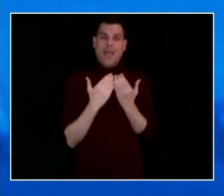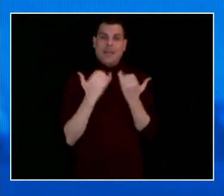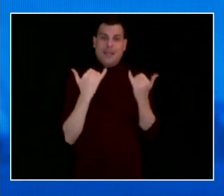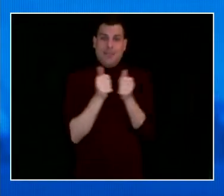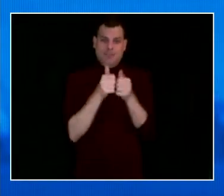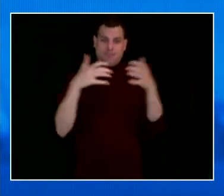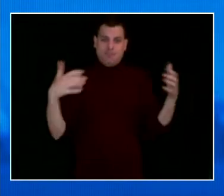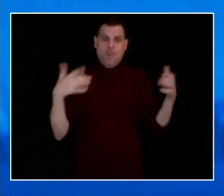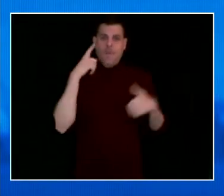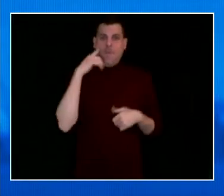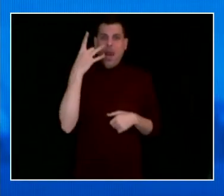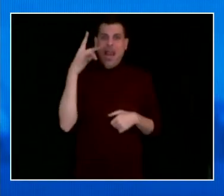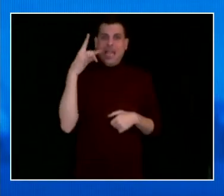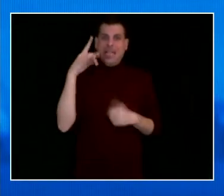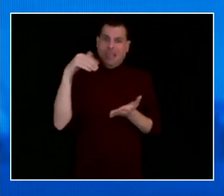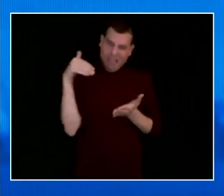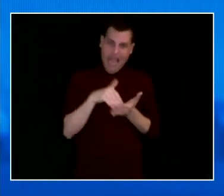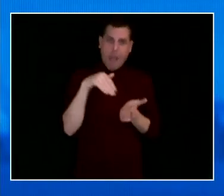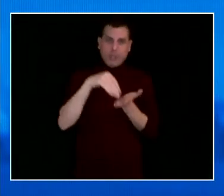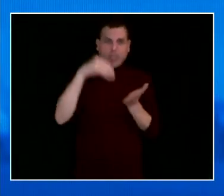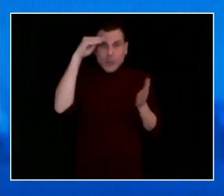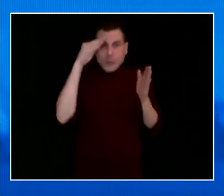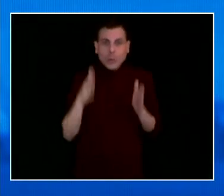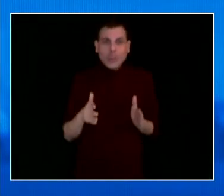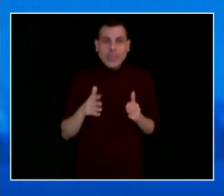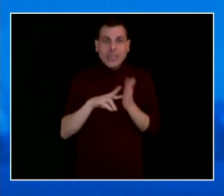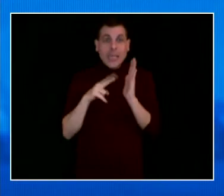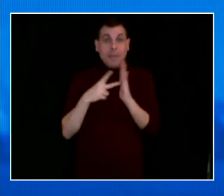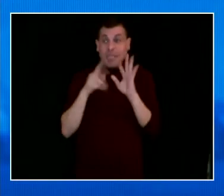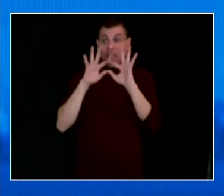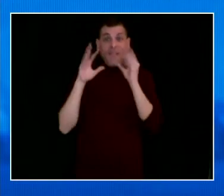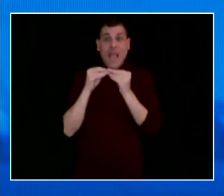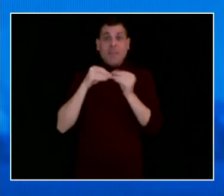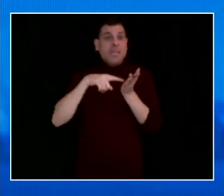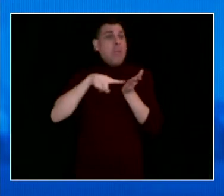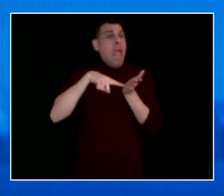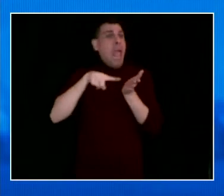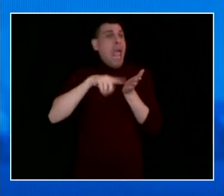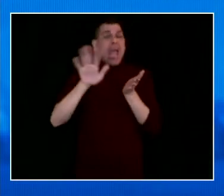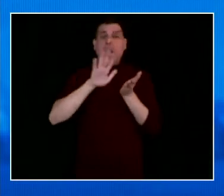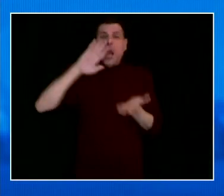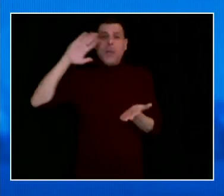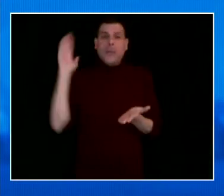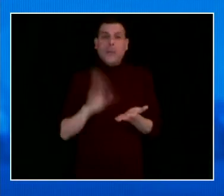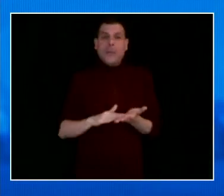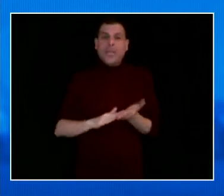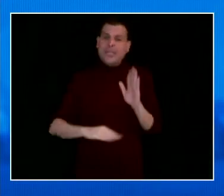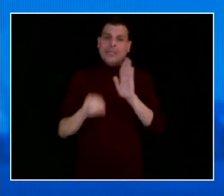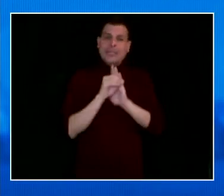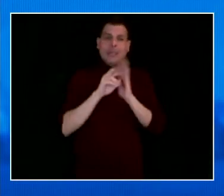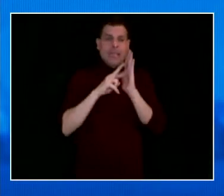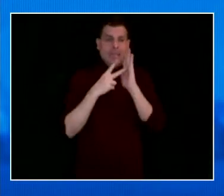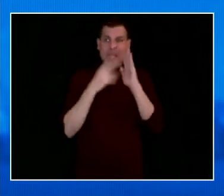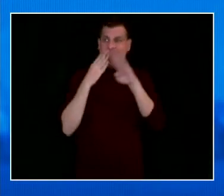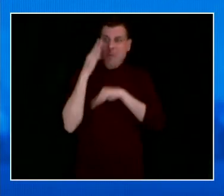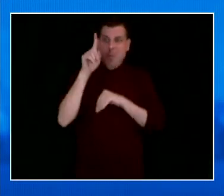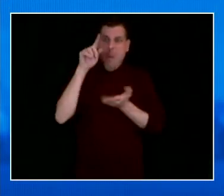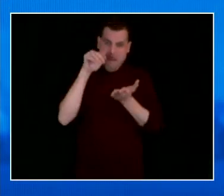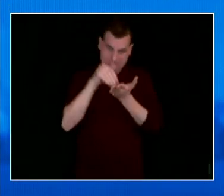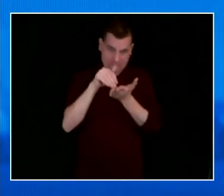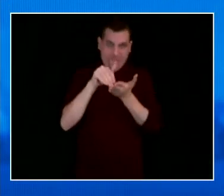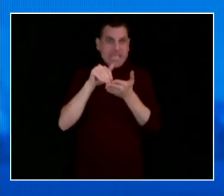18,000 students, saving families over $1 million on swim lessons with this expansion